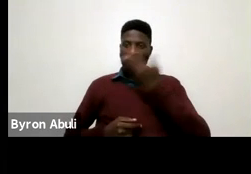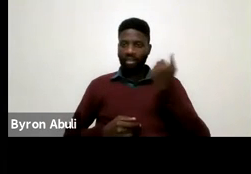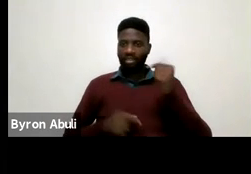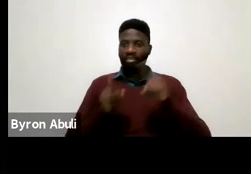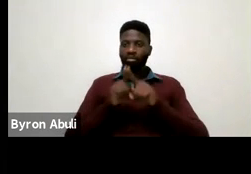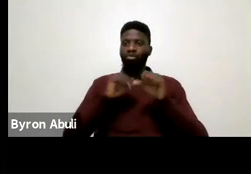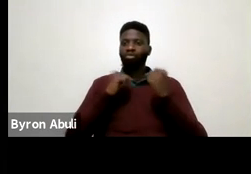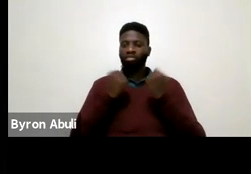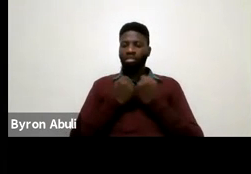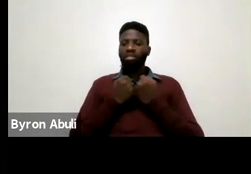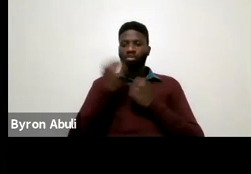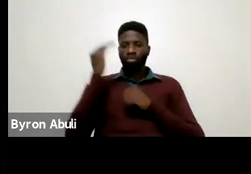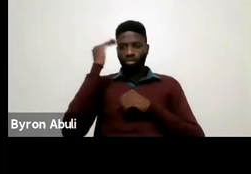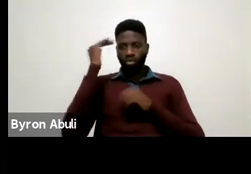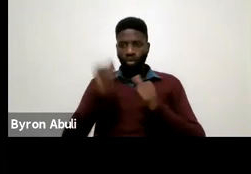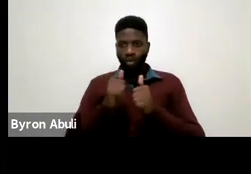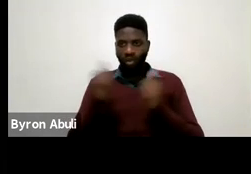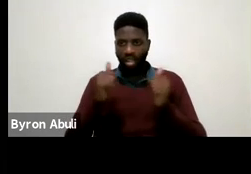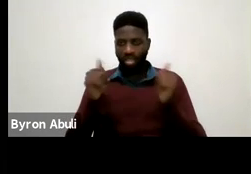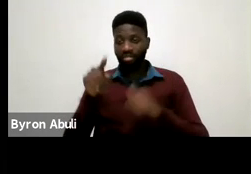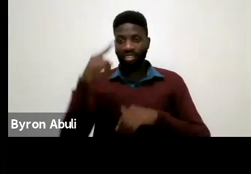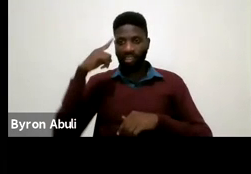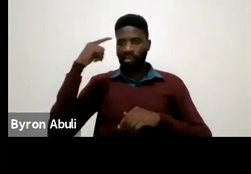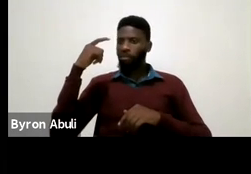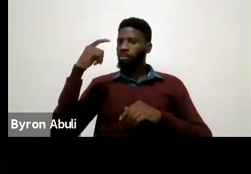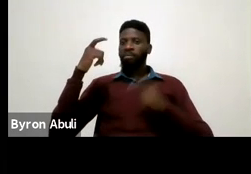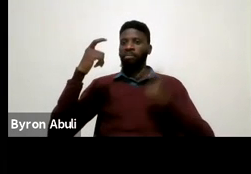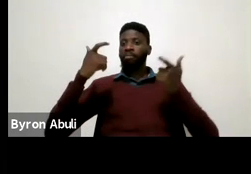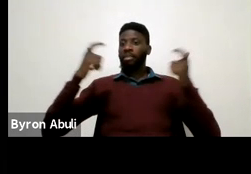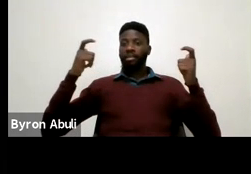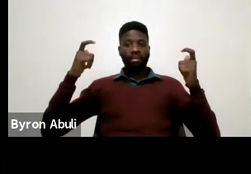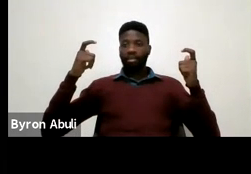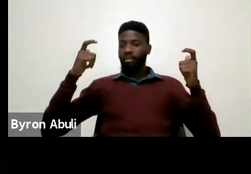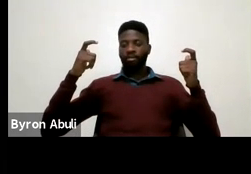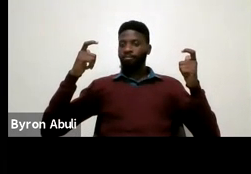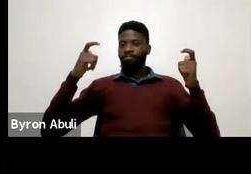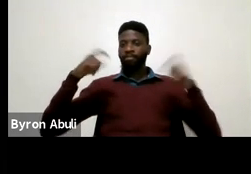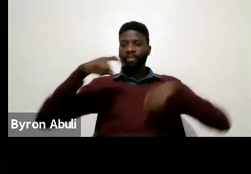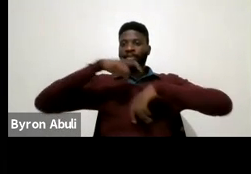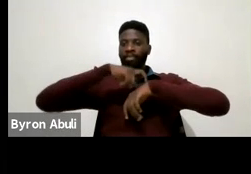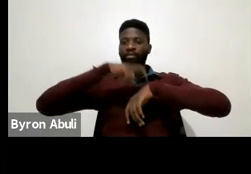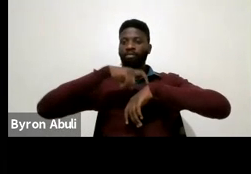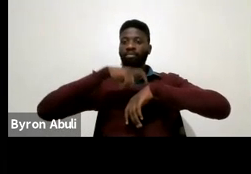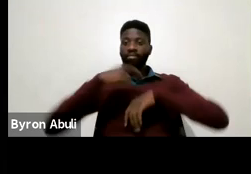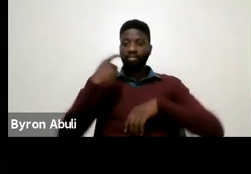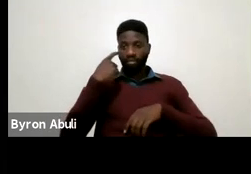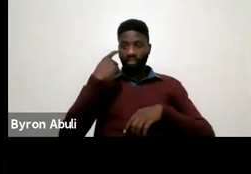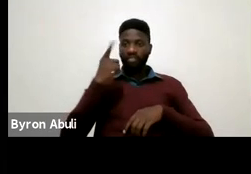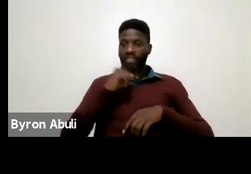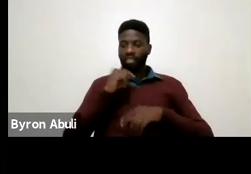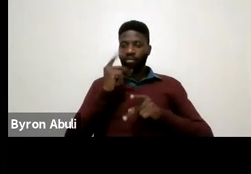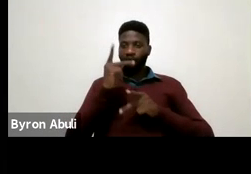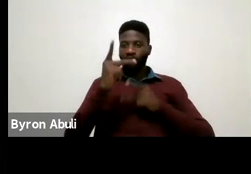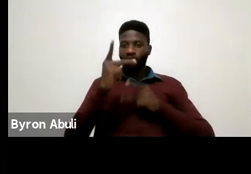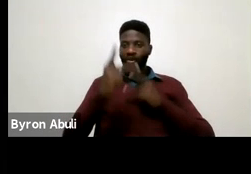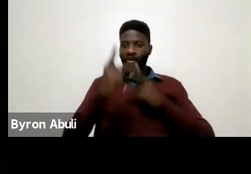informed, which is a big dream if you ask me. And it has taken time. You have seen the metamorphosis in that process. And